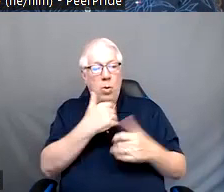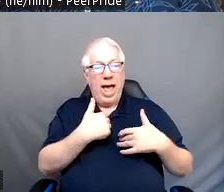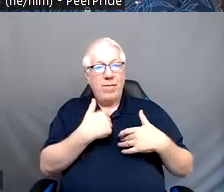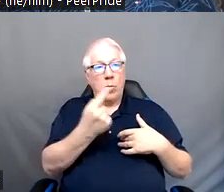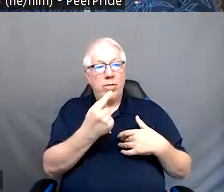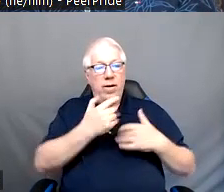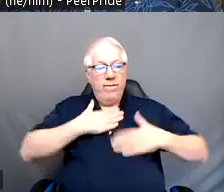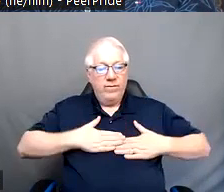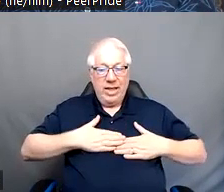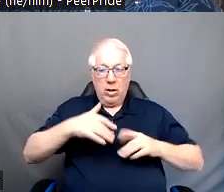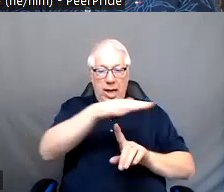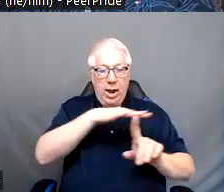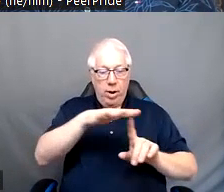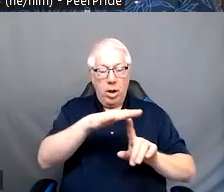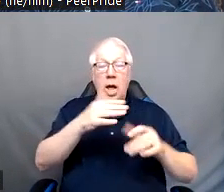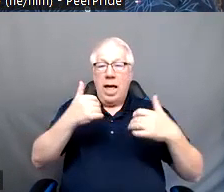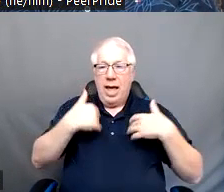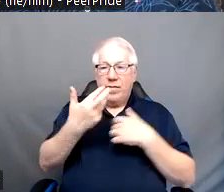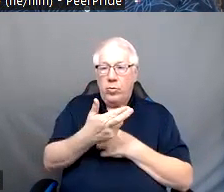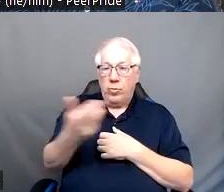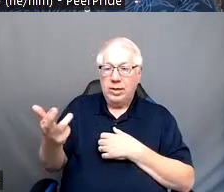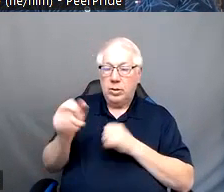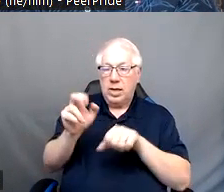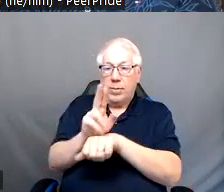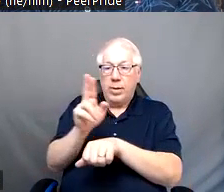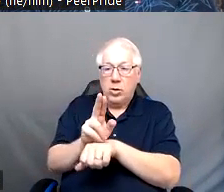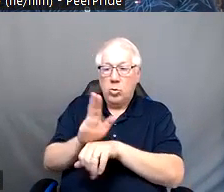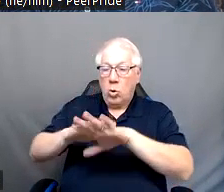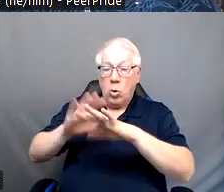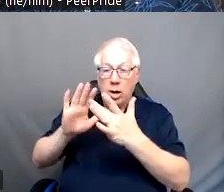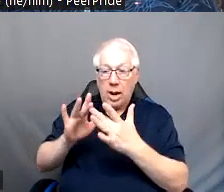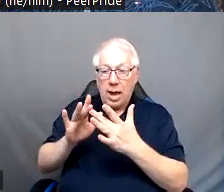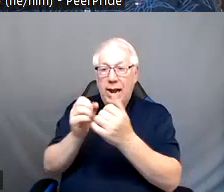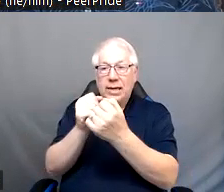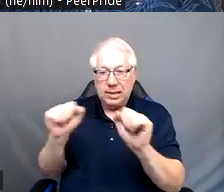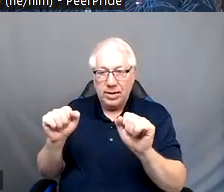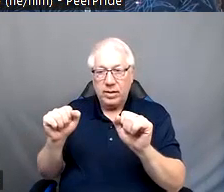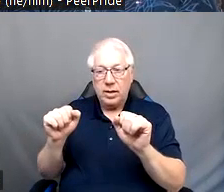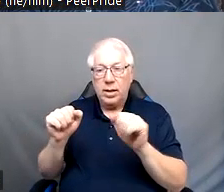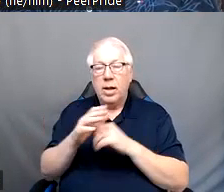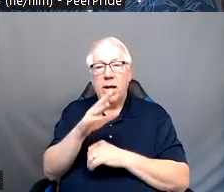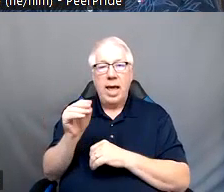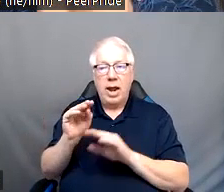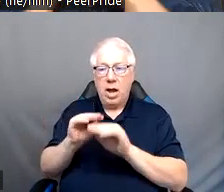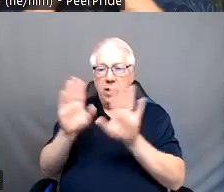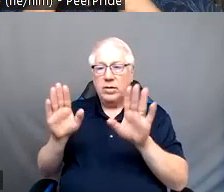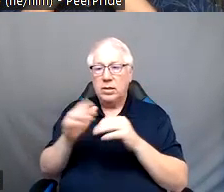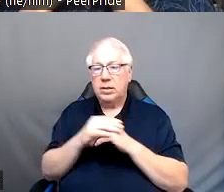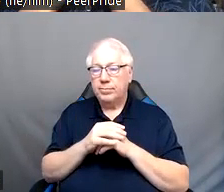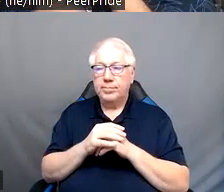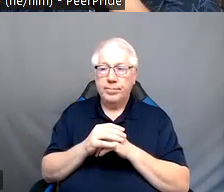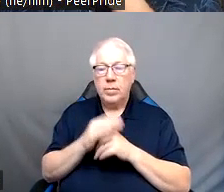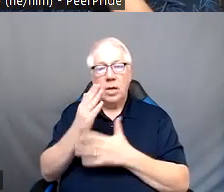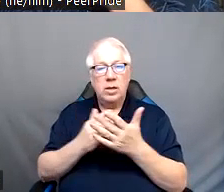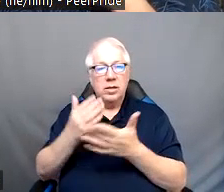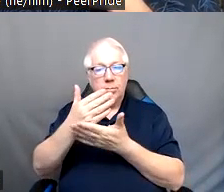proximity, that there are resources that can be utilized online safely. And obviously there are some